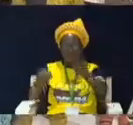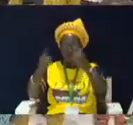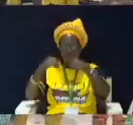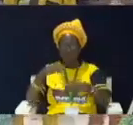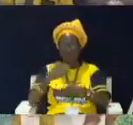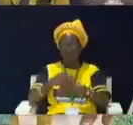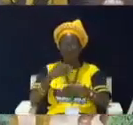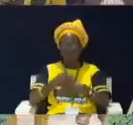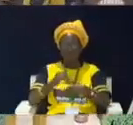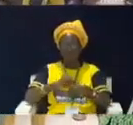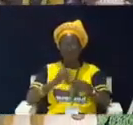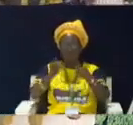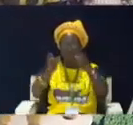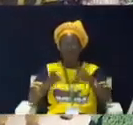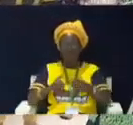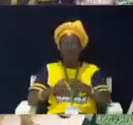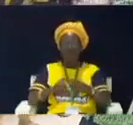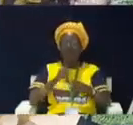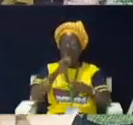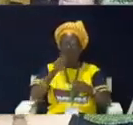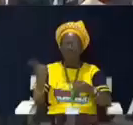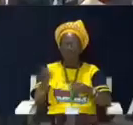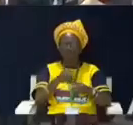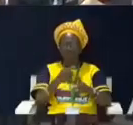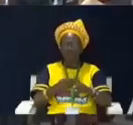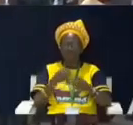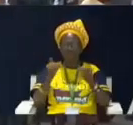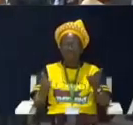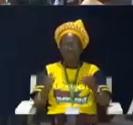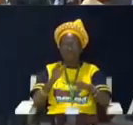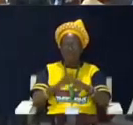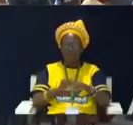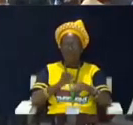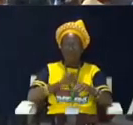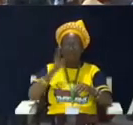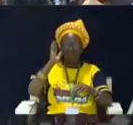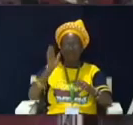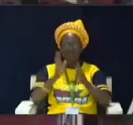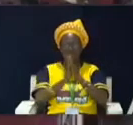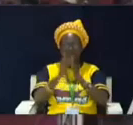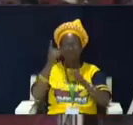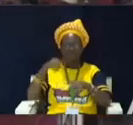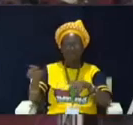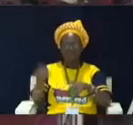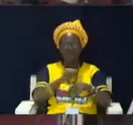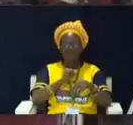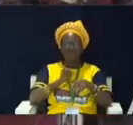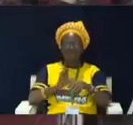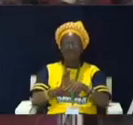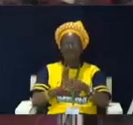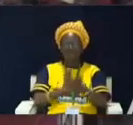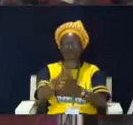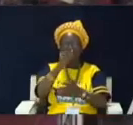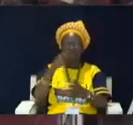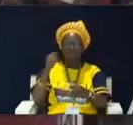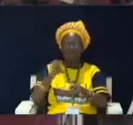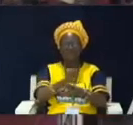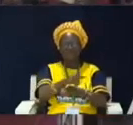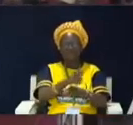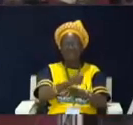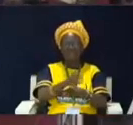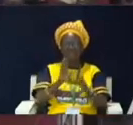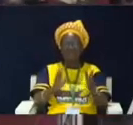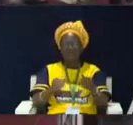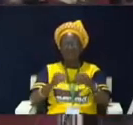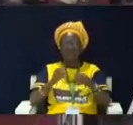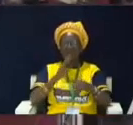I want to assure you from now on, I'll be praying for you. I believe the counselors are